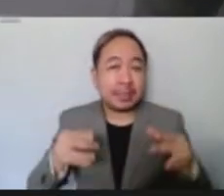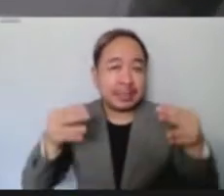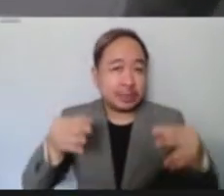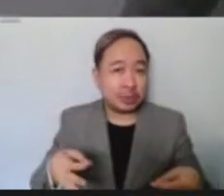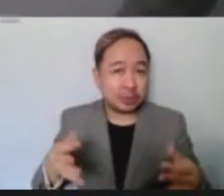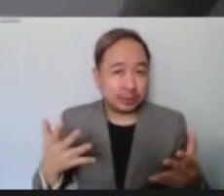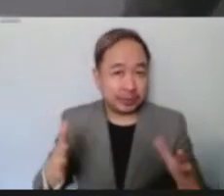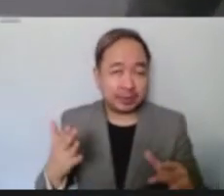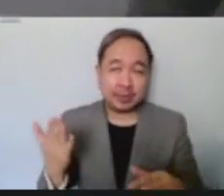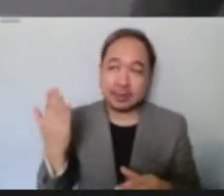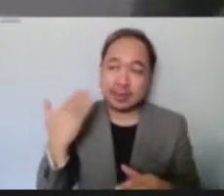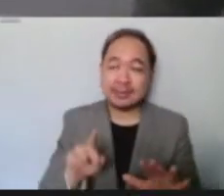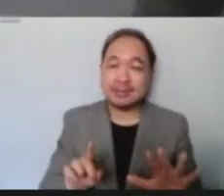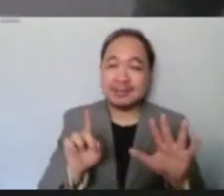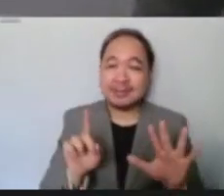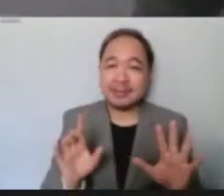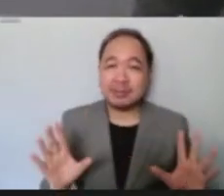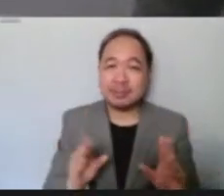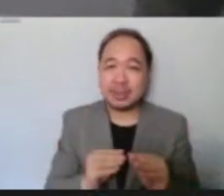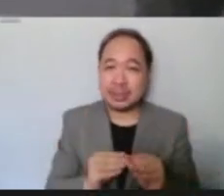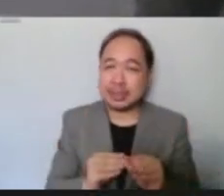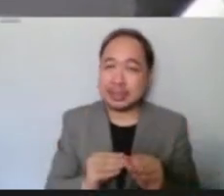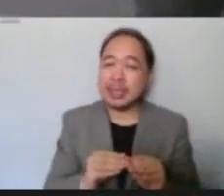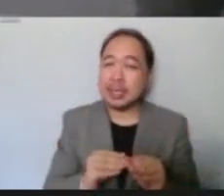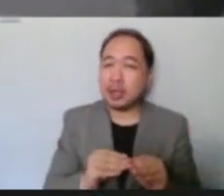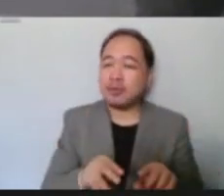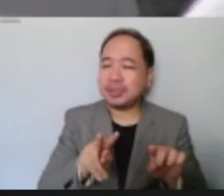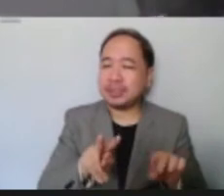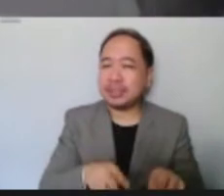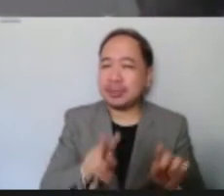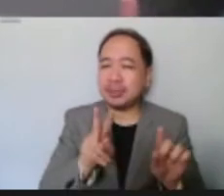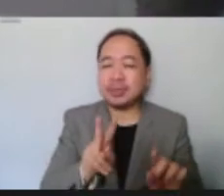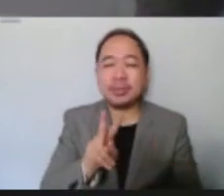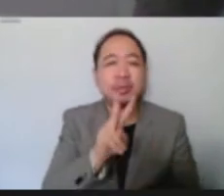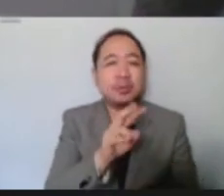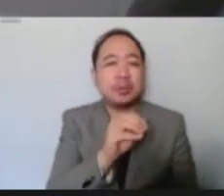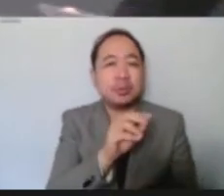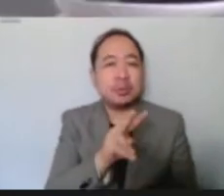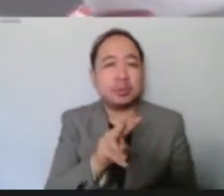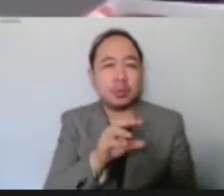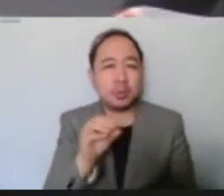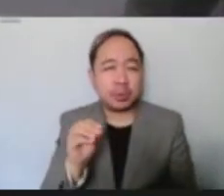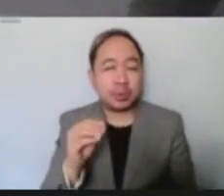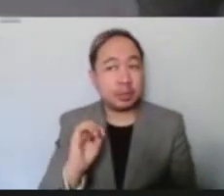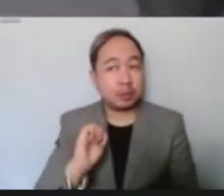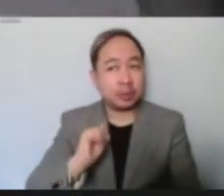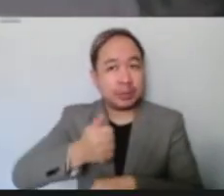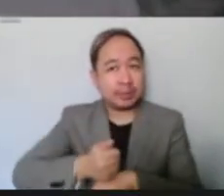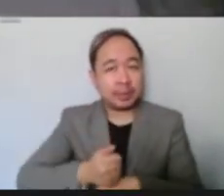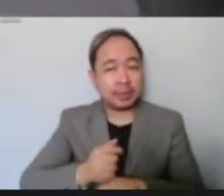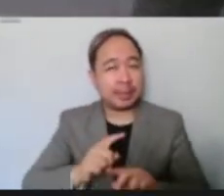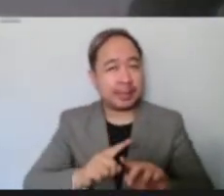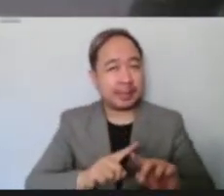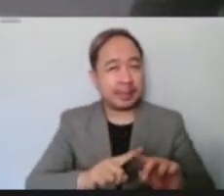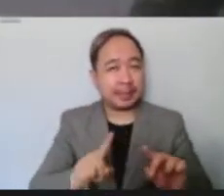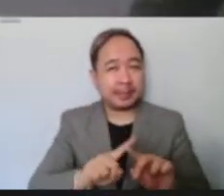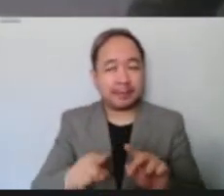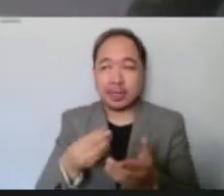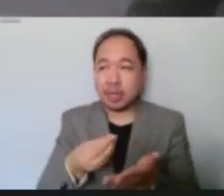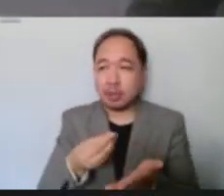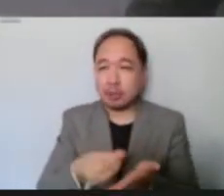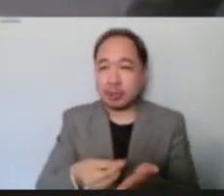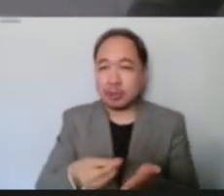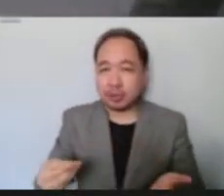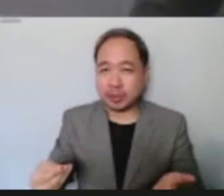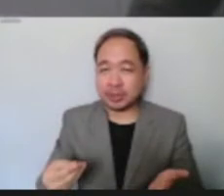at its sixth session held in December 2020 to establish within existing resources the technical expert